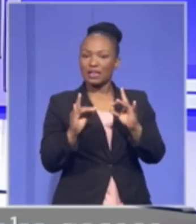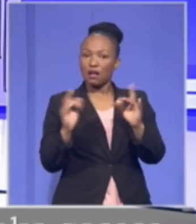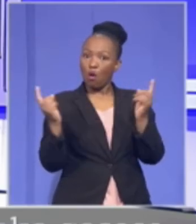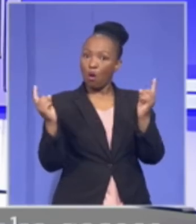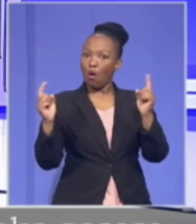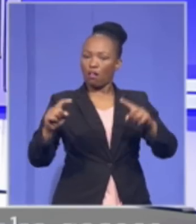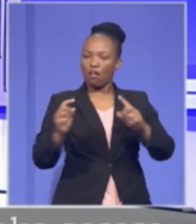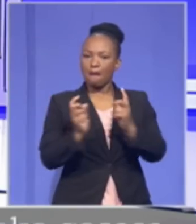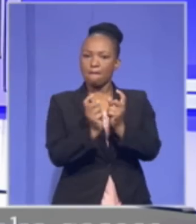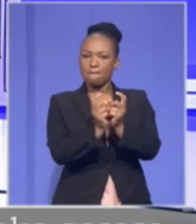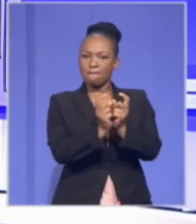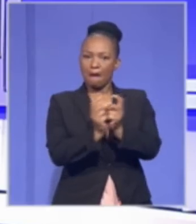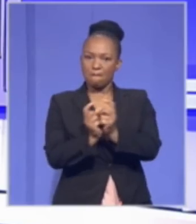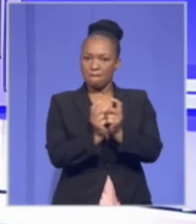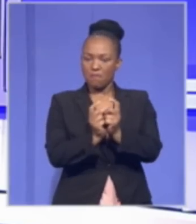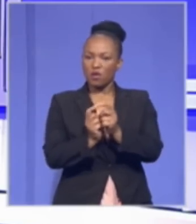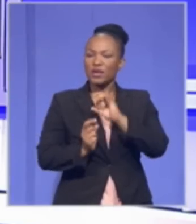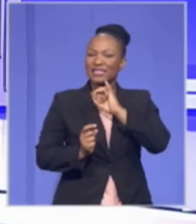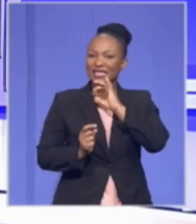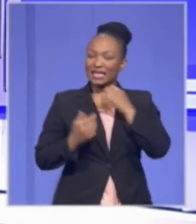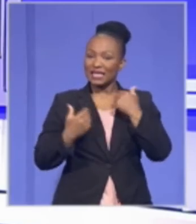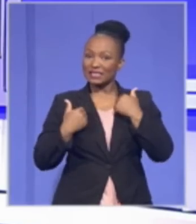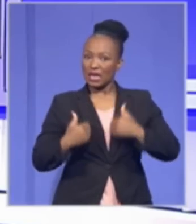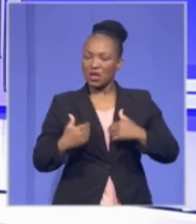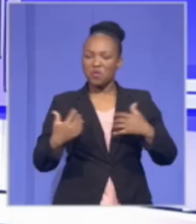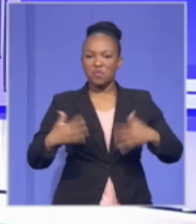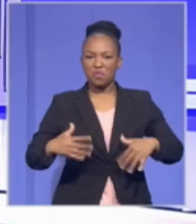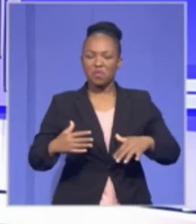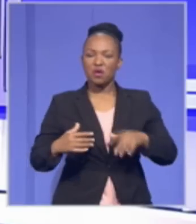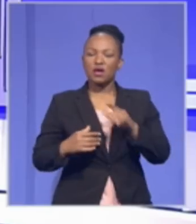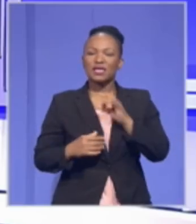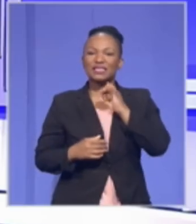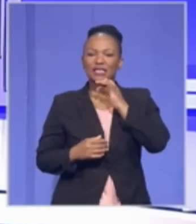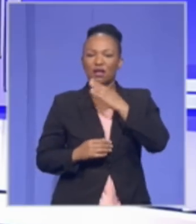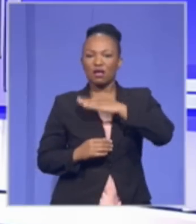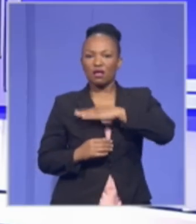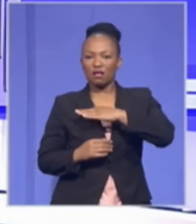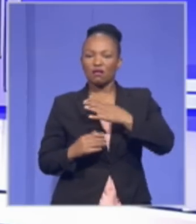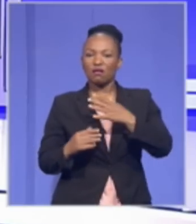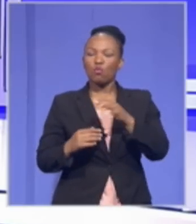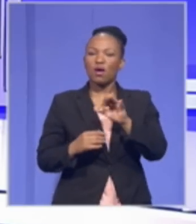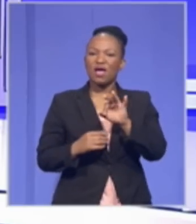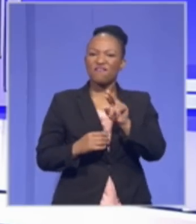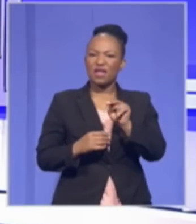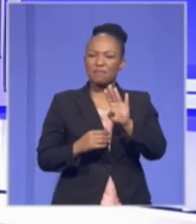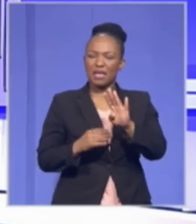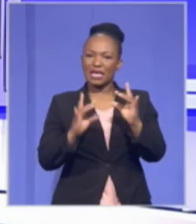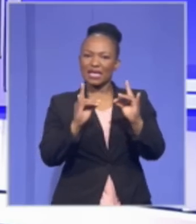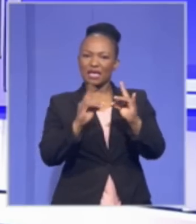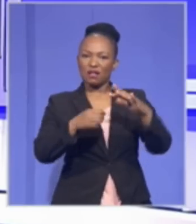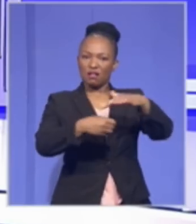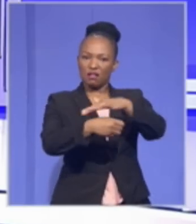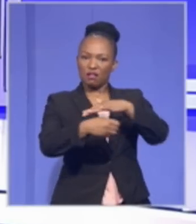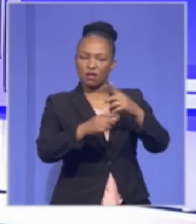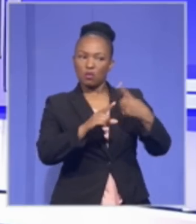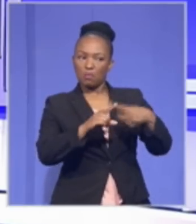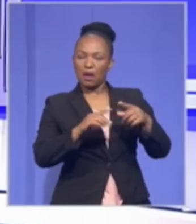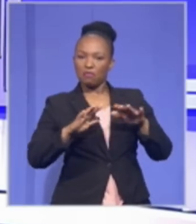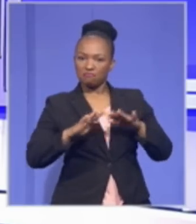se tla hlola le emaema ka Mokibelo le ka Sontaga ka Mokibelo thapama ka lepatlelong la FNB go tla ralokelwa papadi yeo go